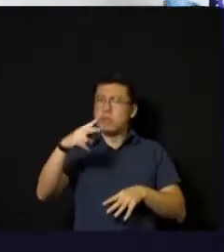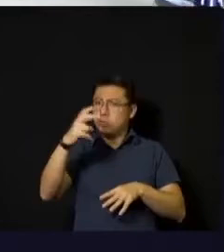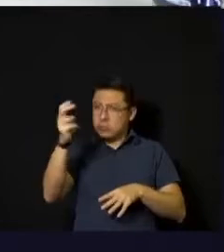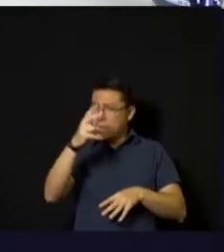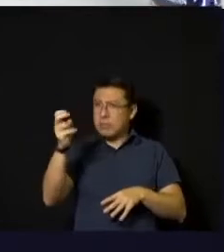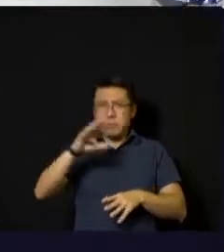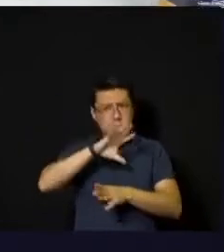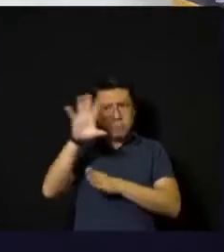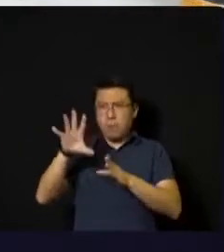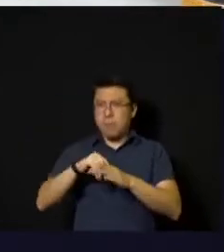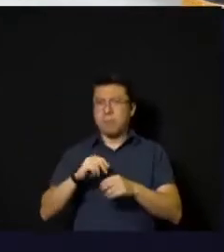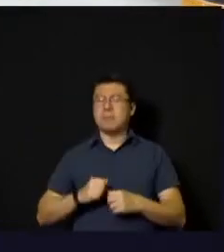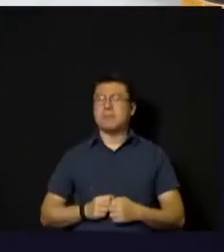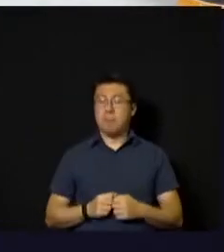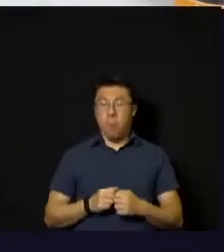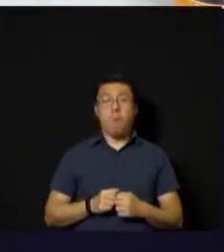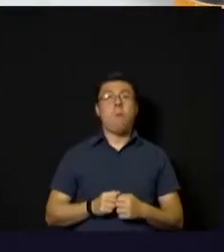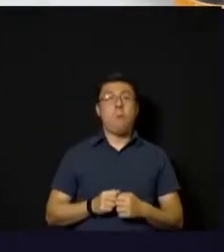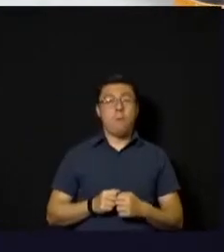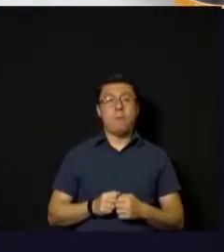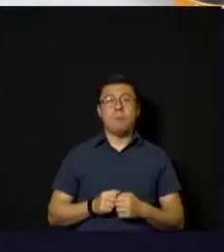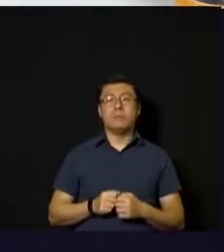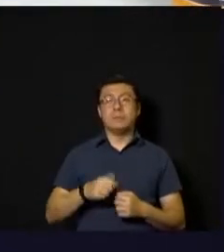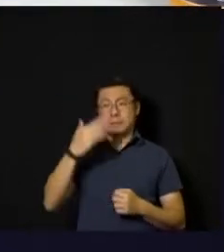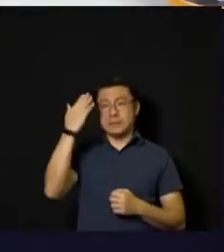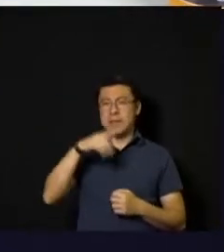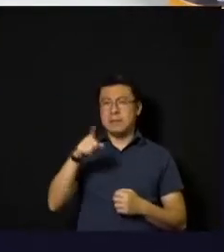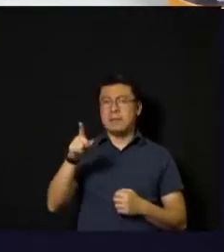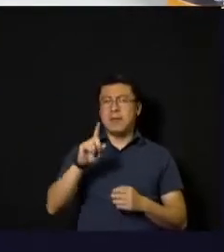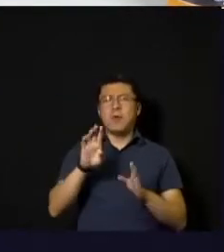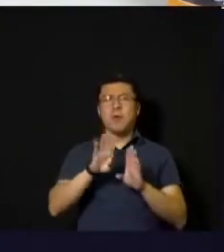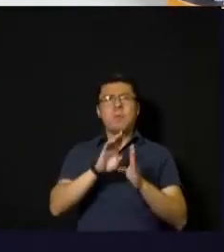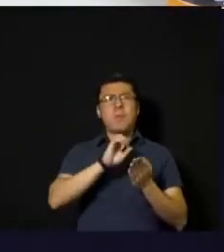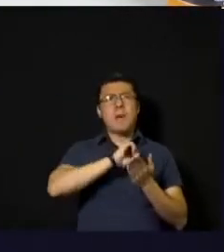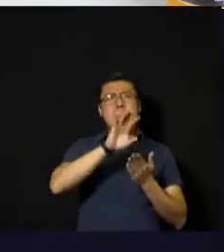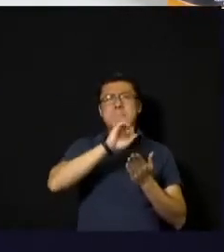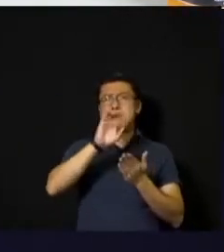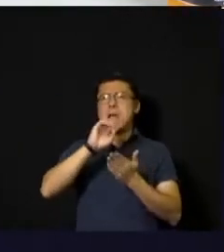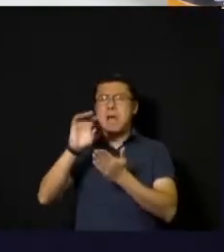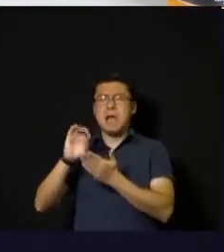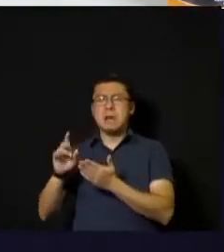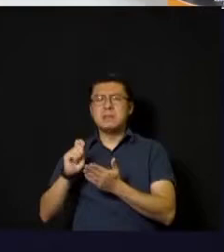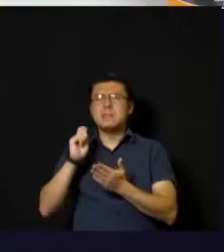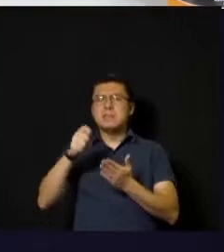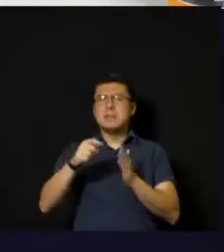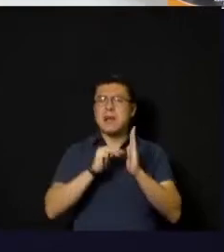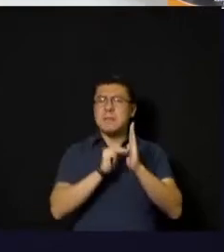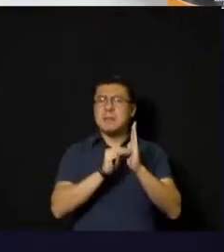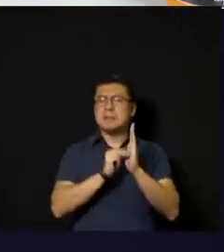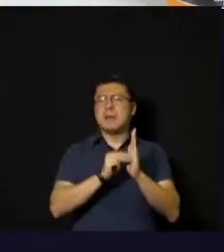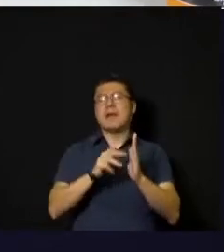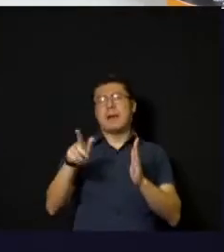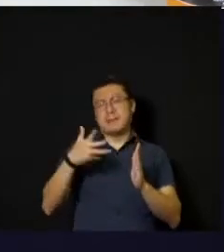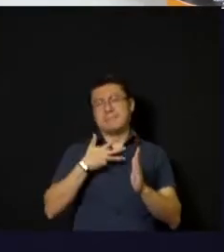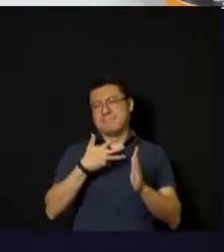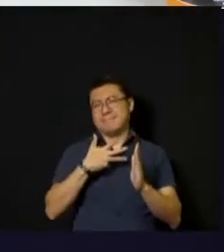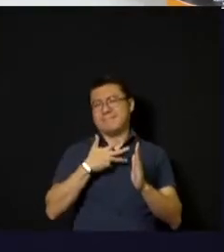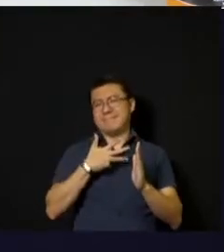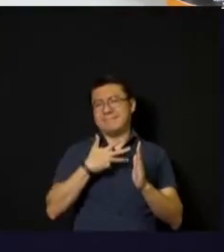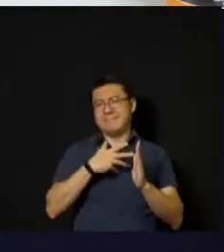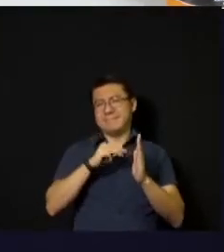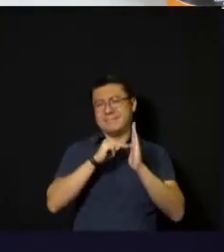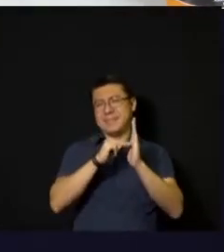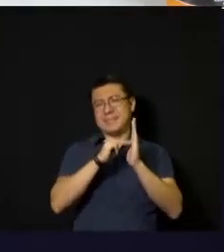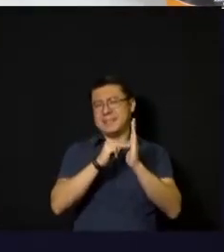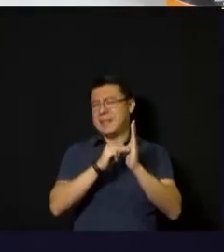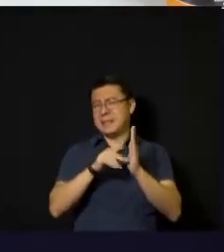diffusion lists to send them, we know what to send a person, a first-time person. We have specific